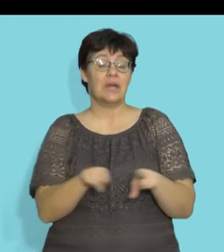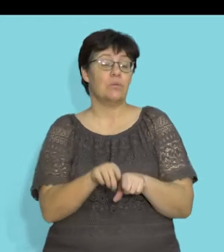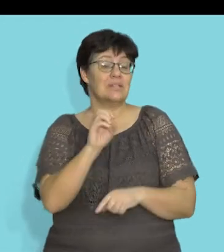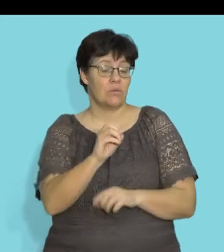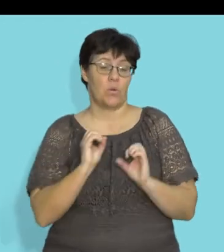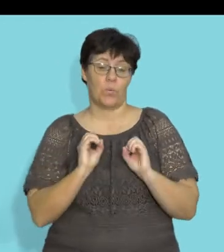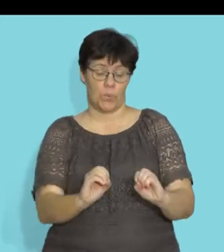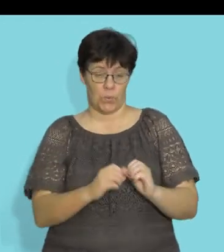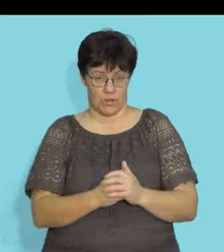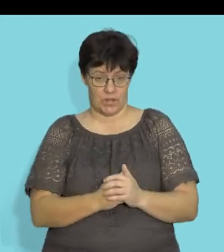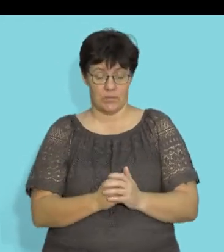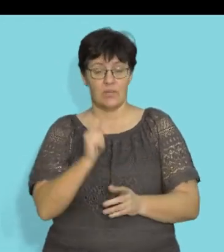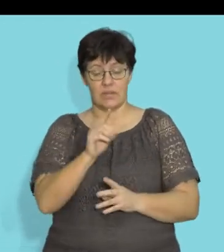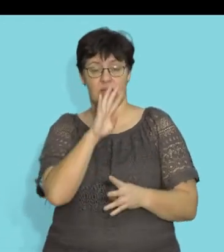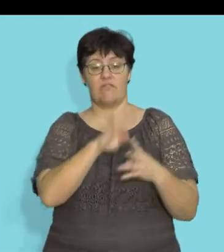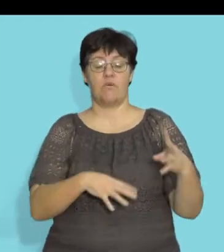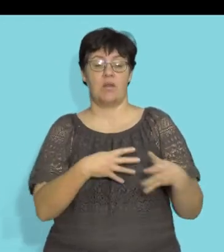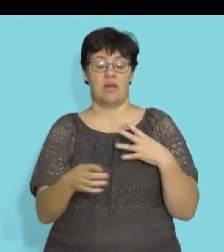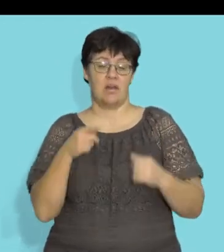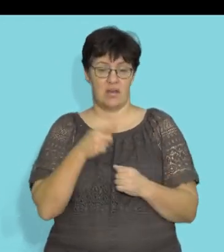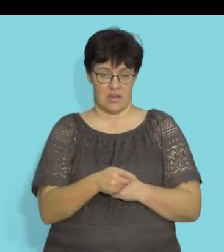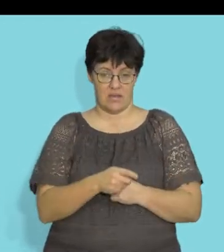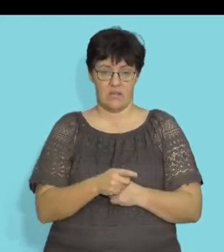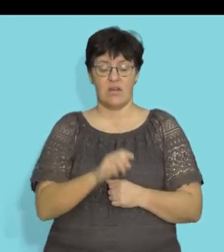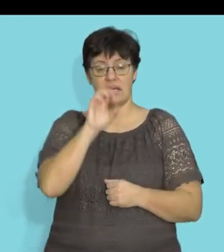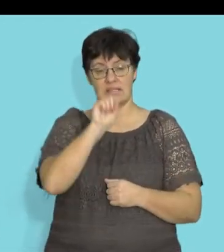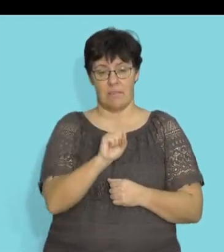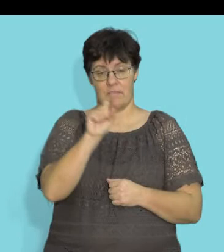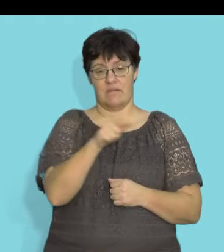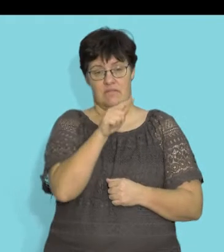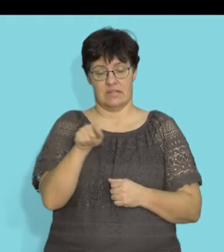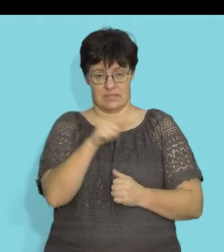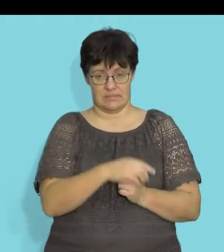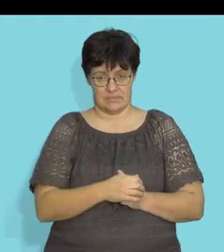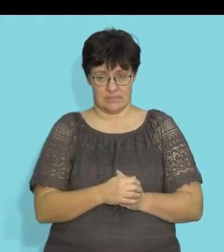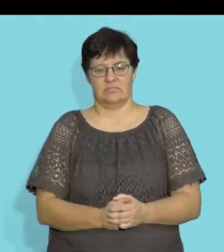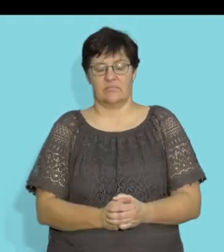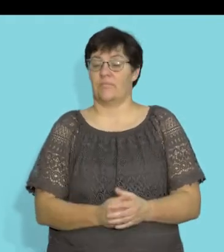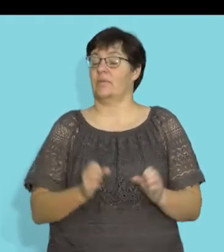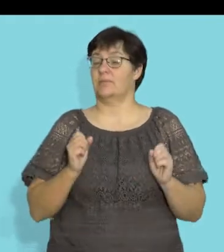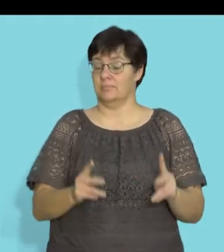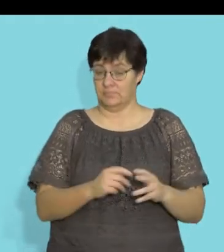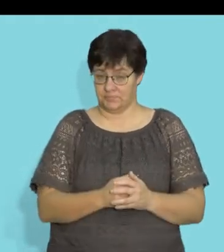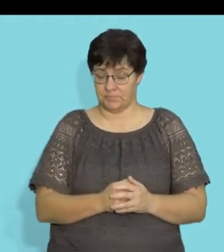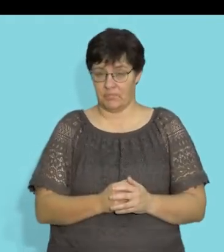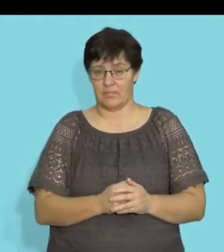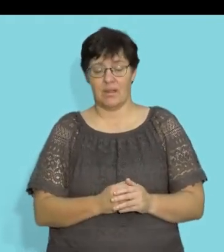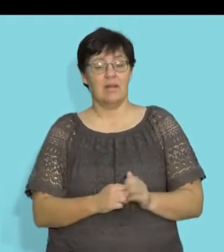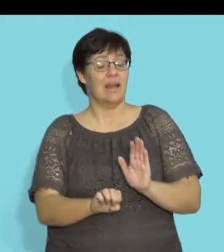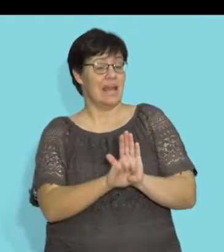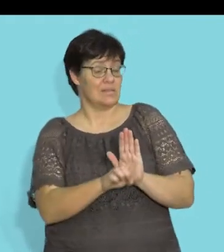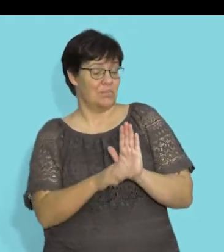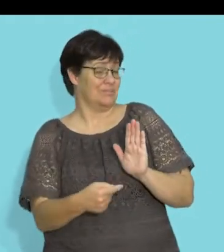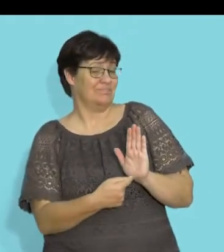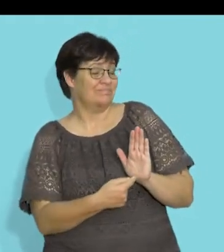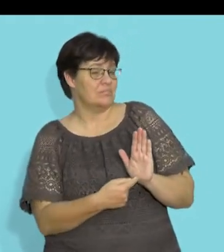not equal to 0. So this is your formula for the sum to infinity. Cool, so this example